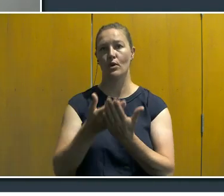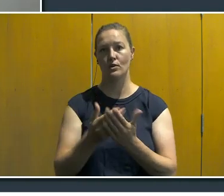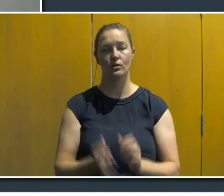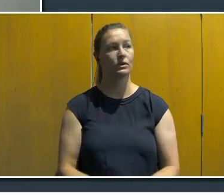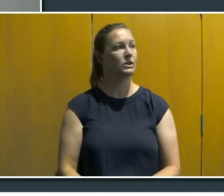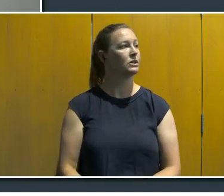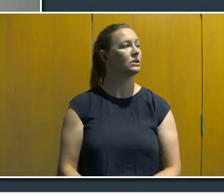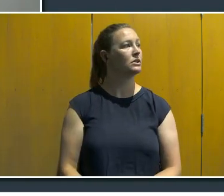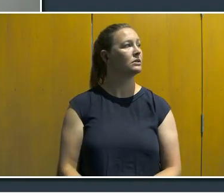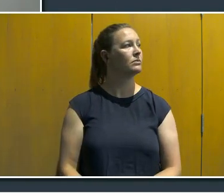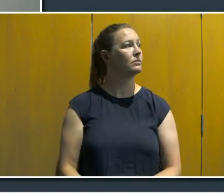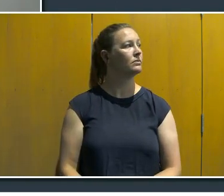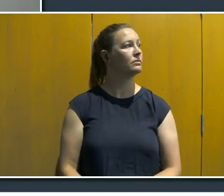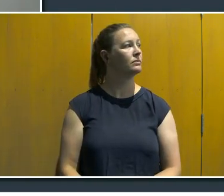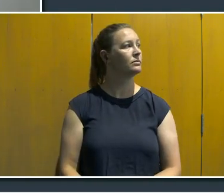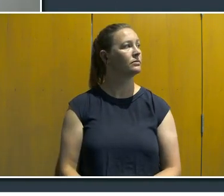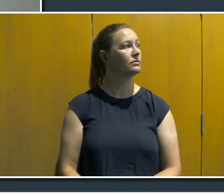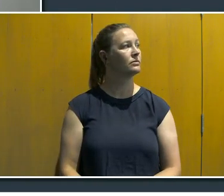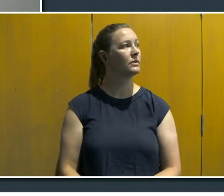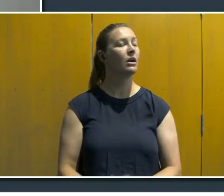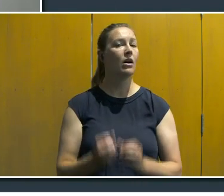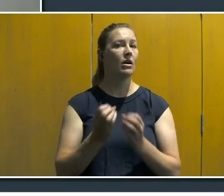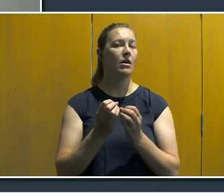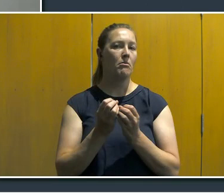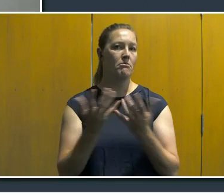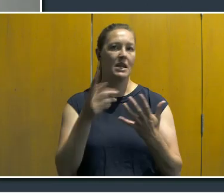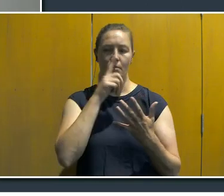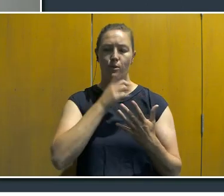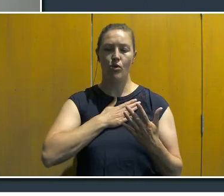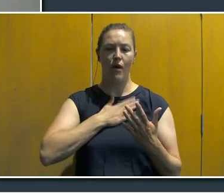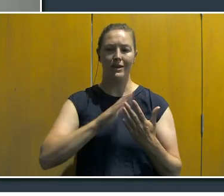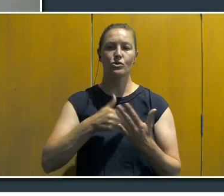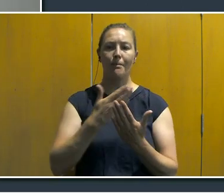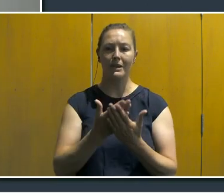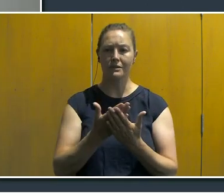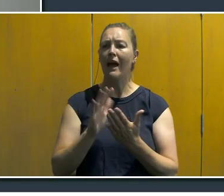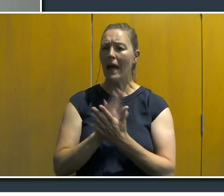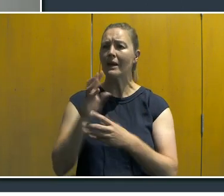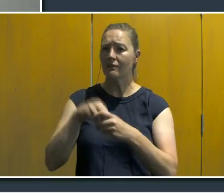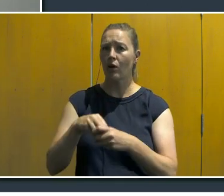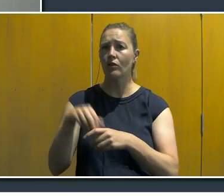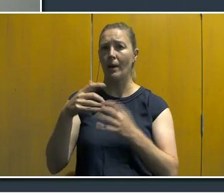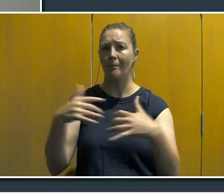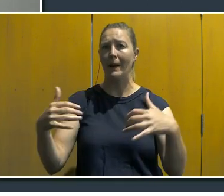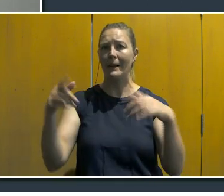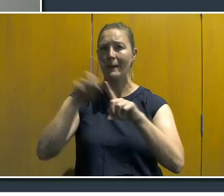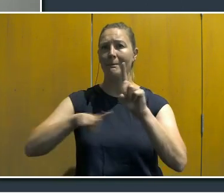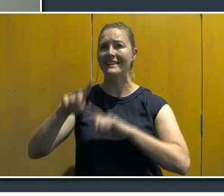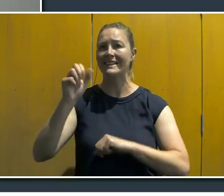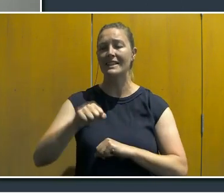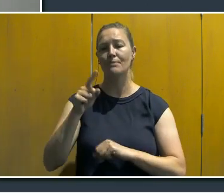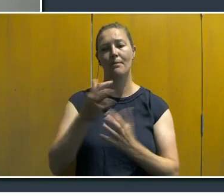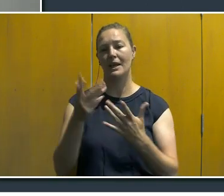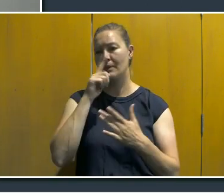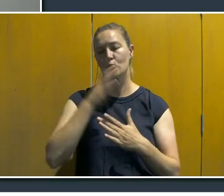Okay, a lot of people aren't very good at putting in submissions. They're quite prepared to go to a public meeting and have their say, but a number